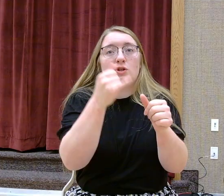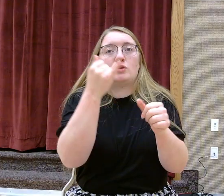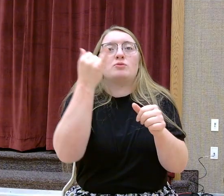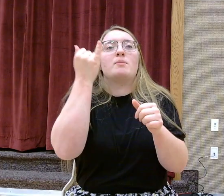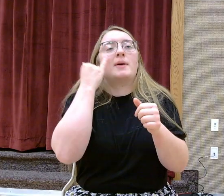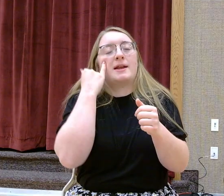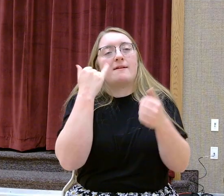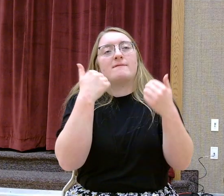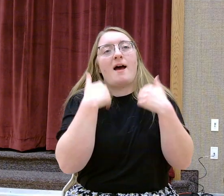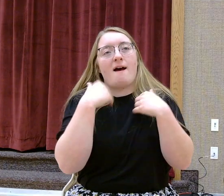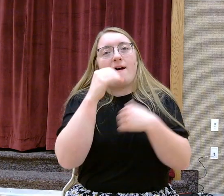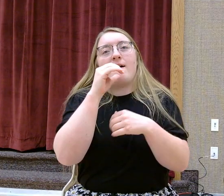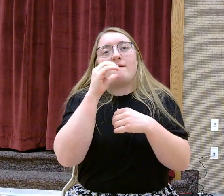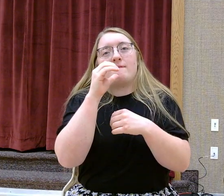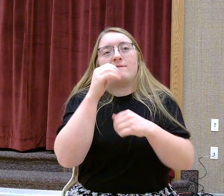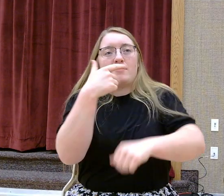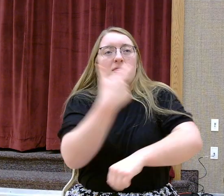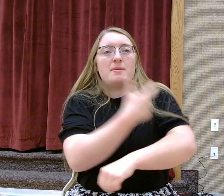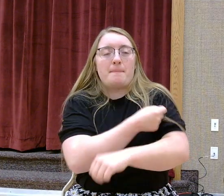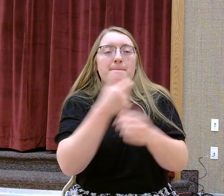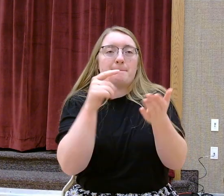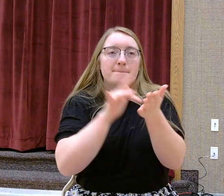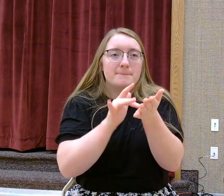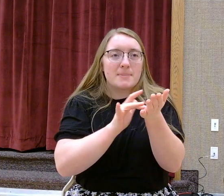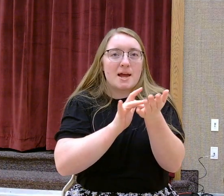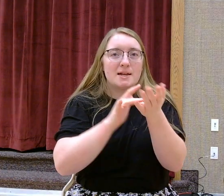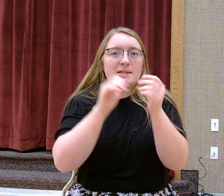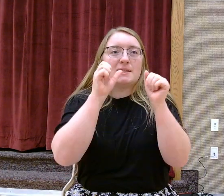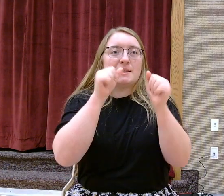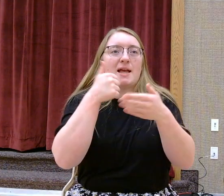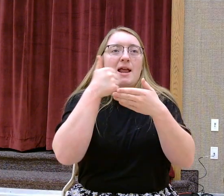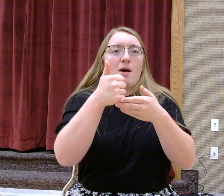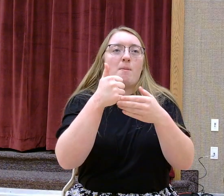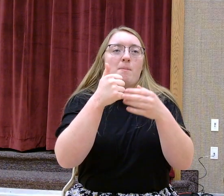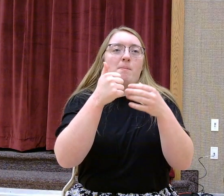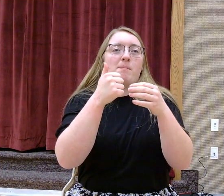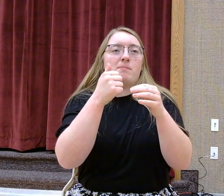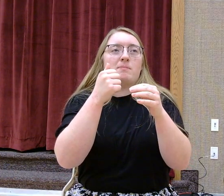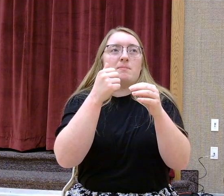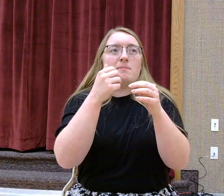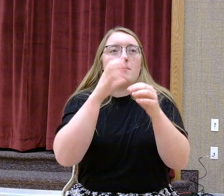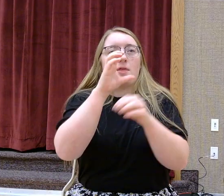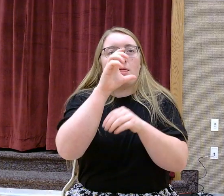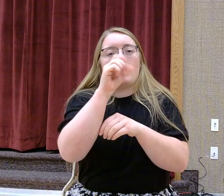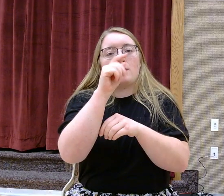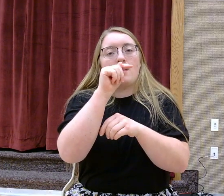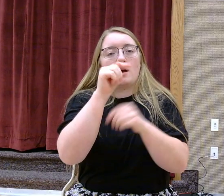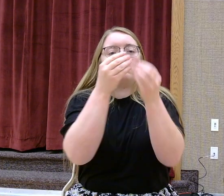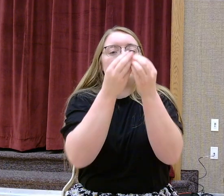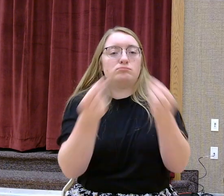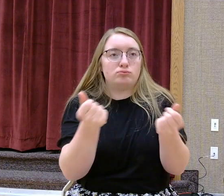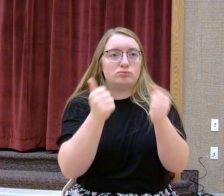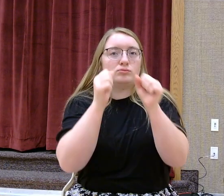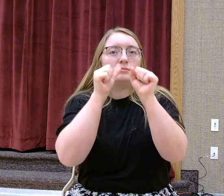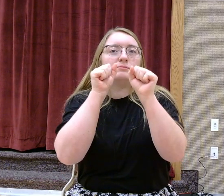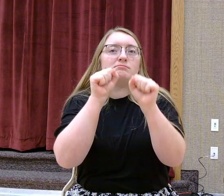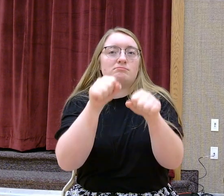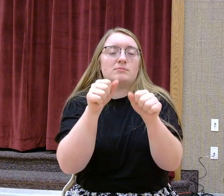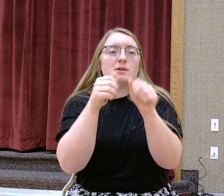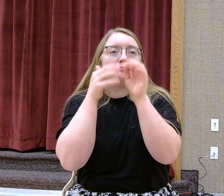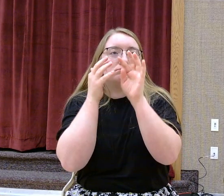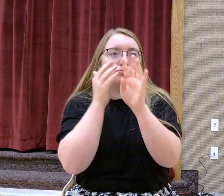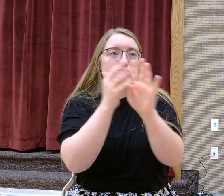give you a clot buster and open up that artery, and then you're perfusing that part of your brain. So it takes about 4 hours for the brain to